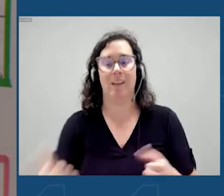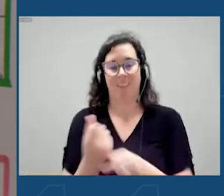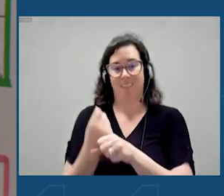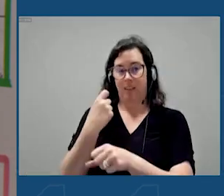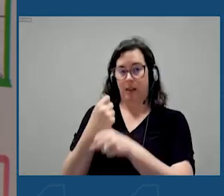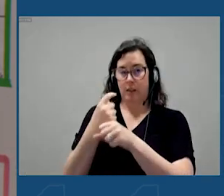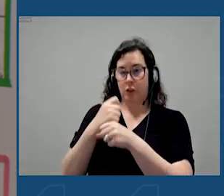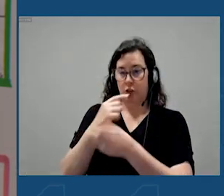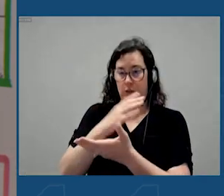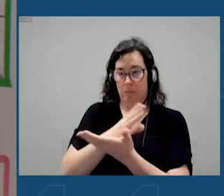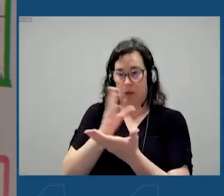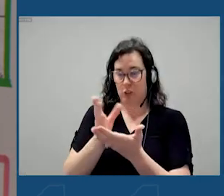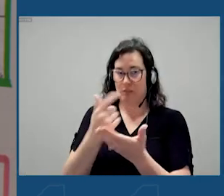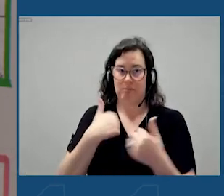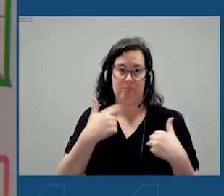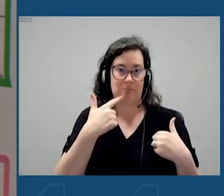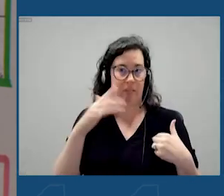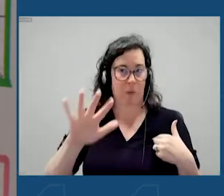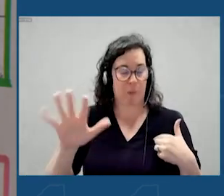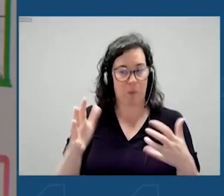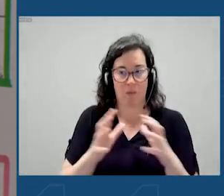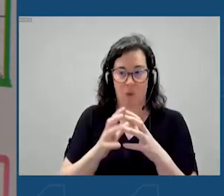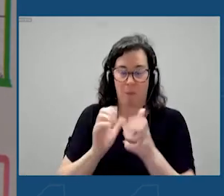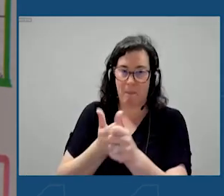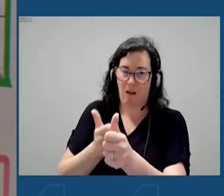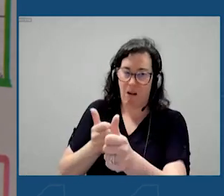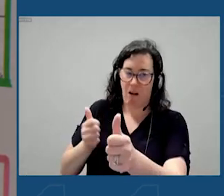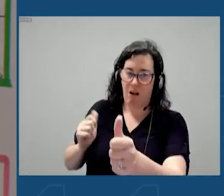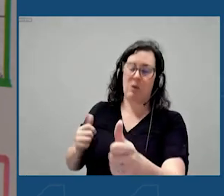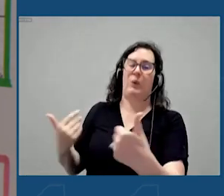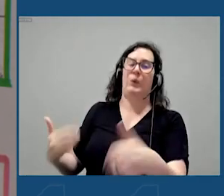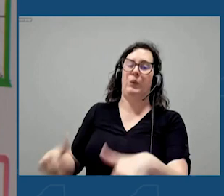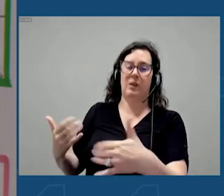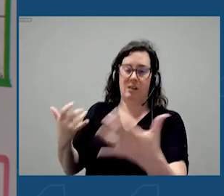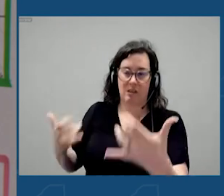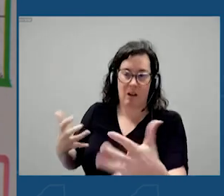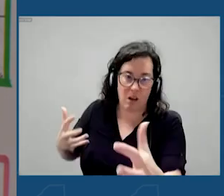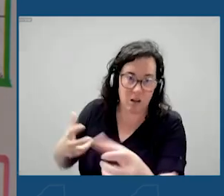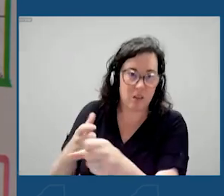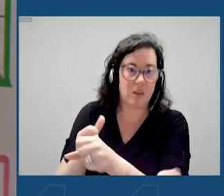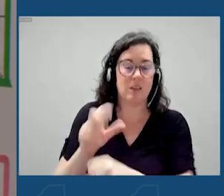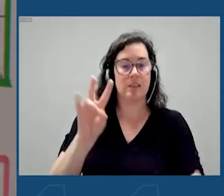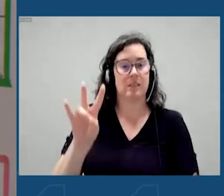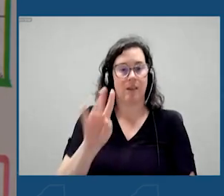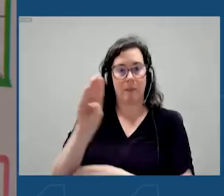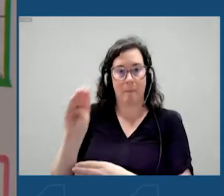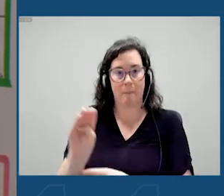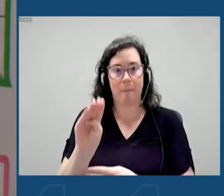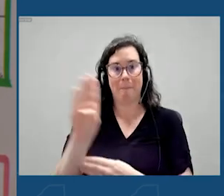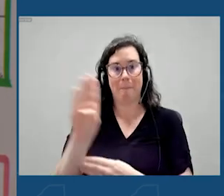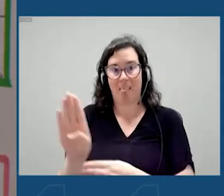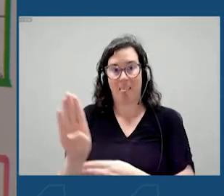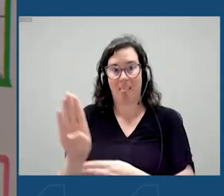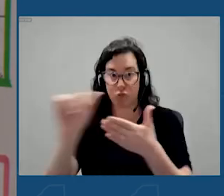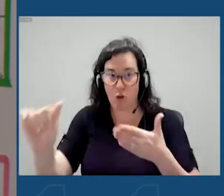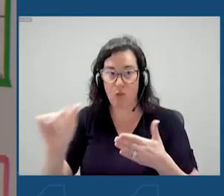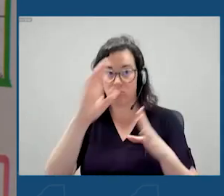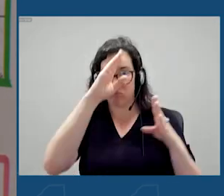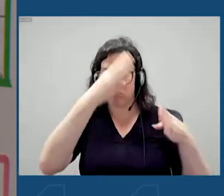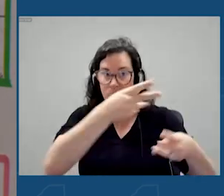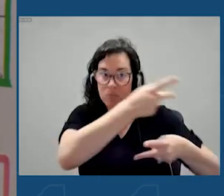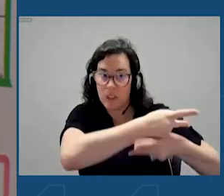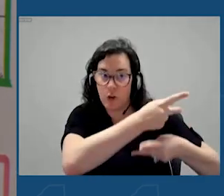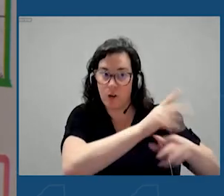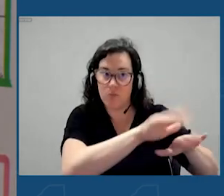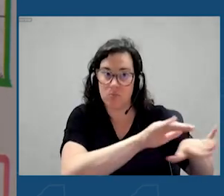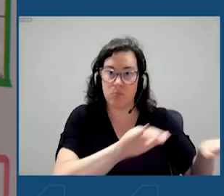make up for a lot of lost time here. We put $7 billion toward childcare. We brought down out of pocket